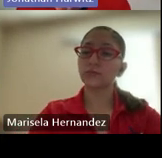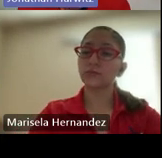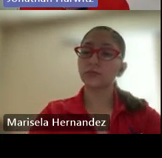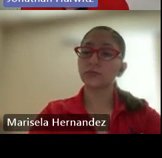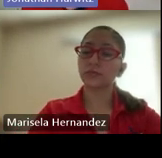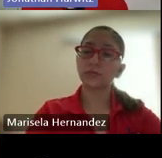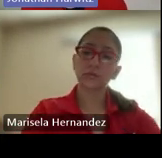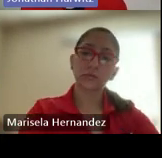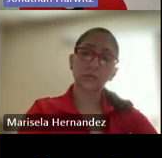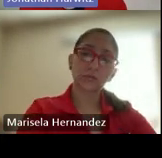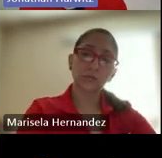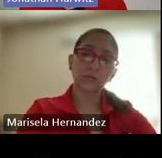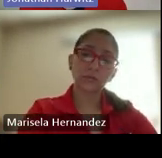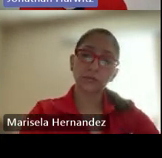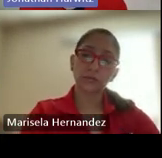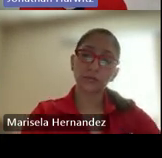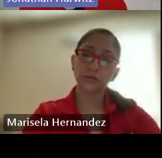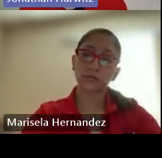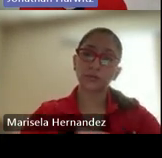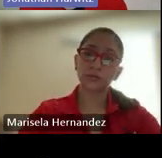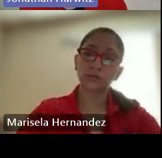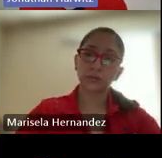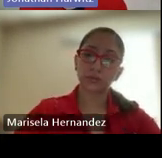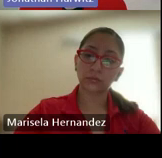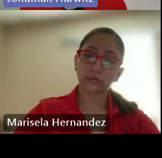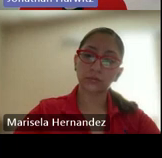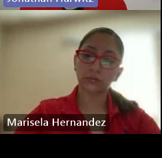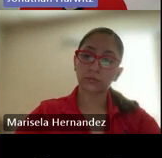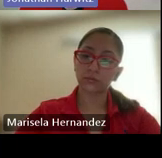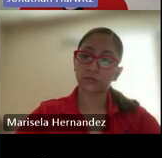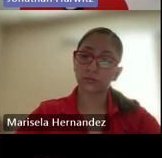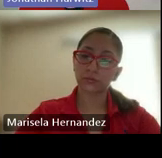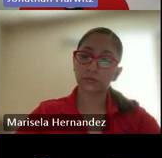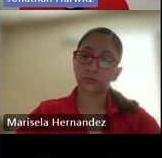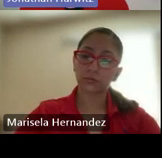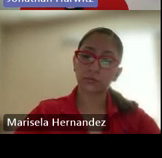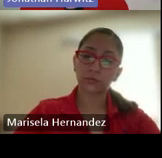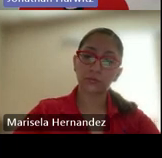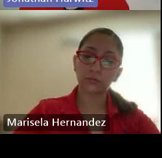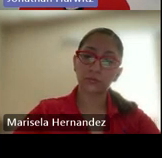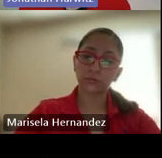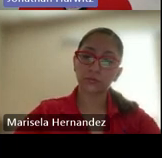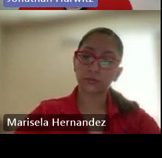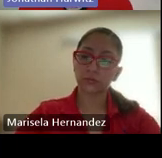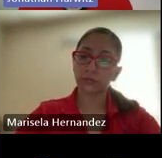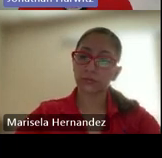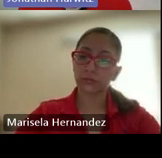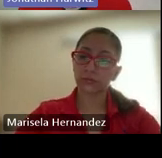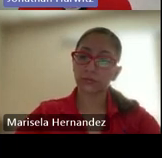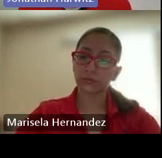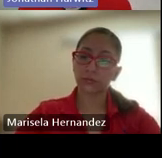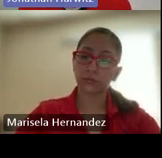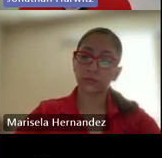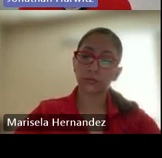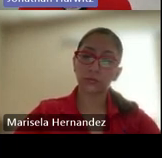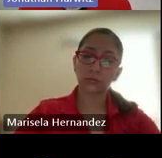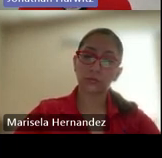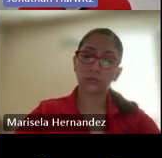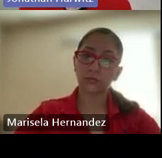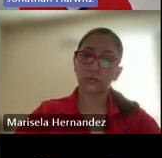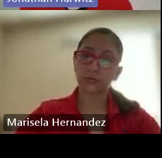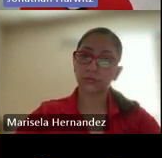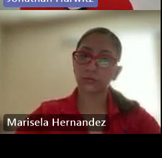which we hope will set the stage for increased appropriations going forward. We are looking